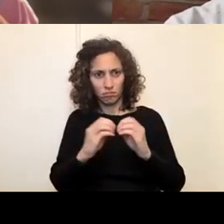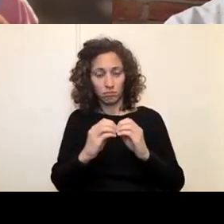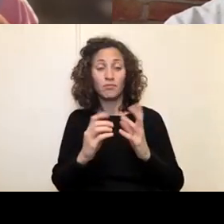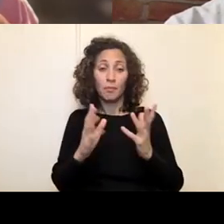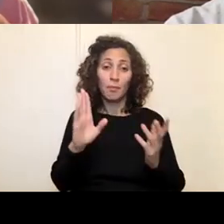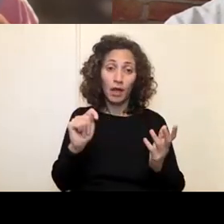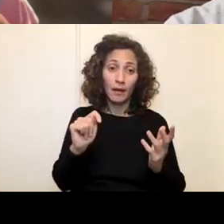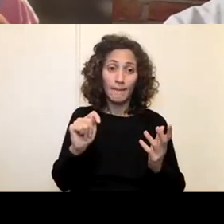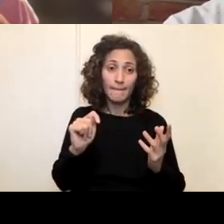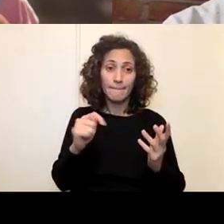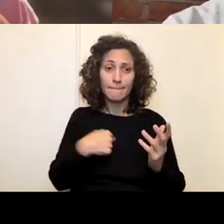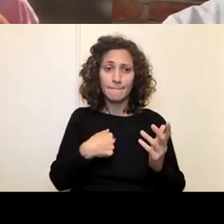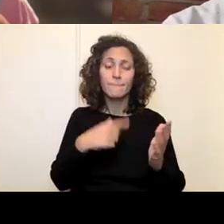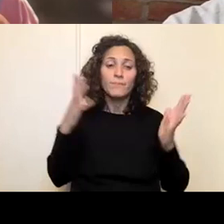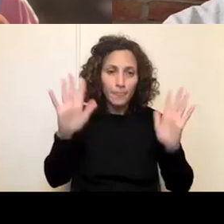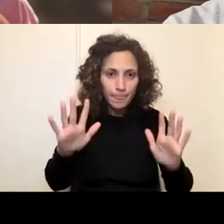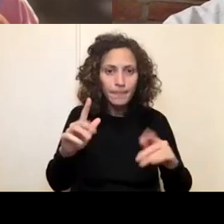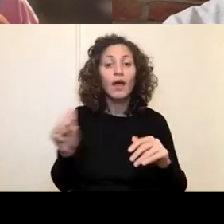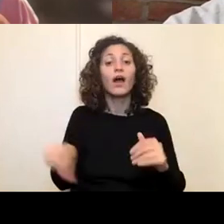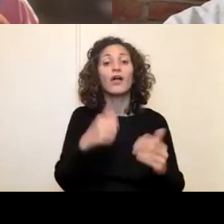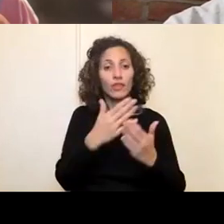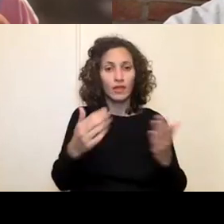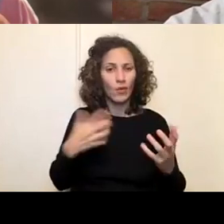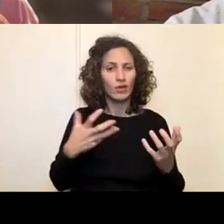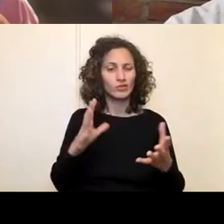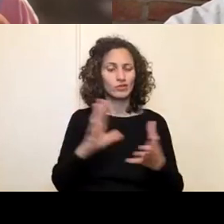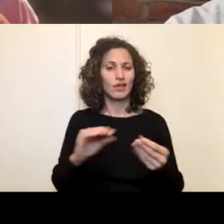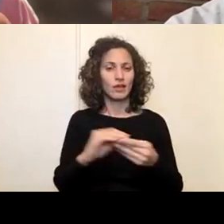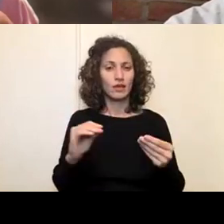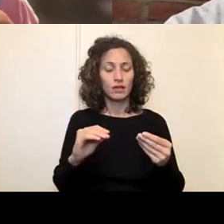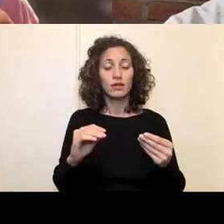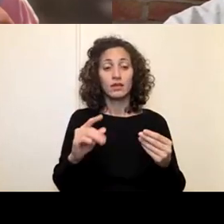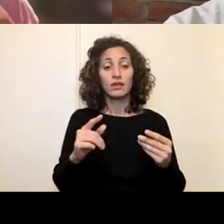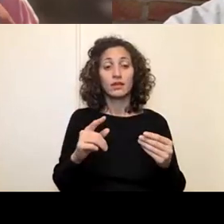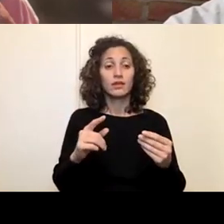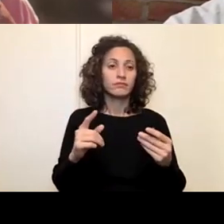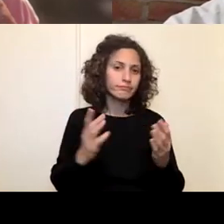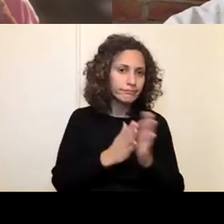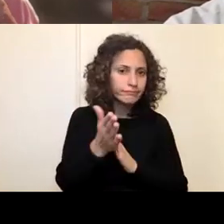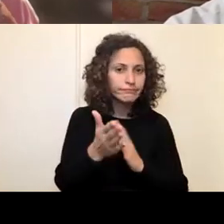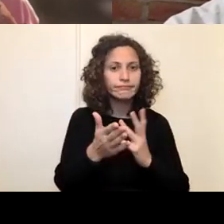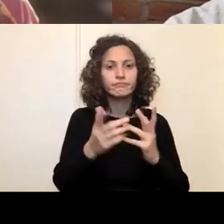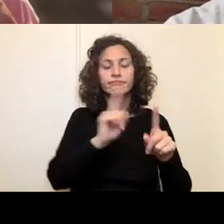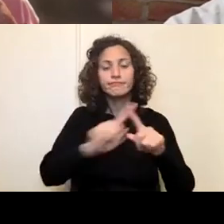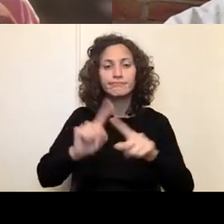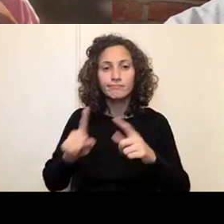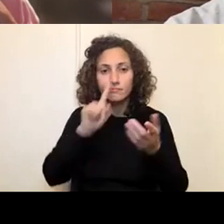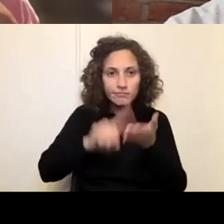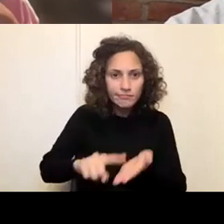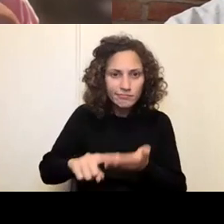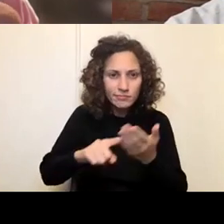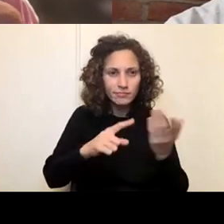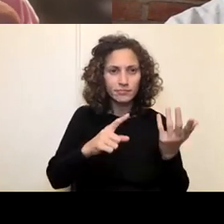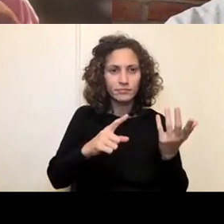But the thing is, oh, the other thing I wanted to say is, like, through, you know, having done research and being research